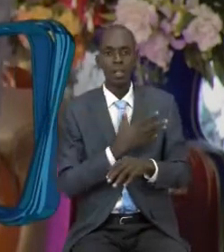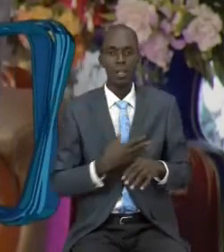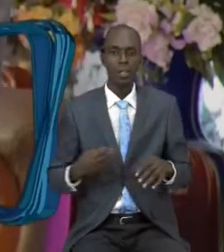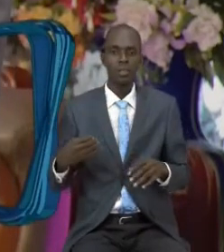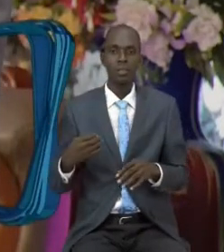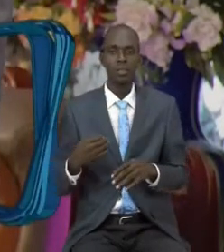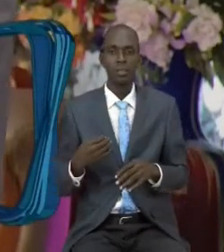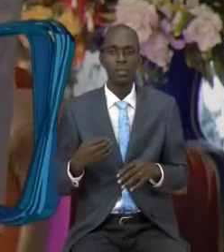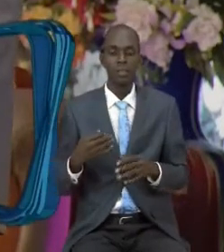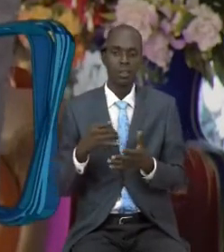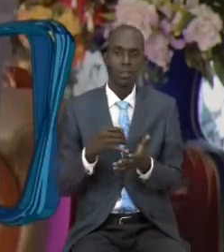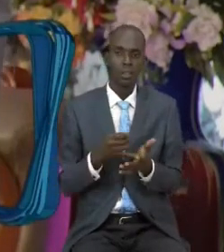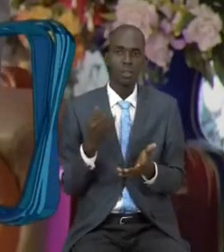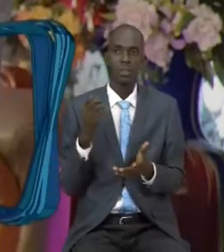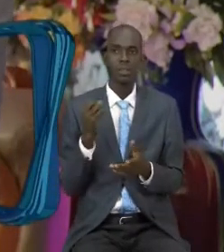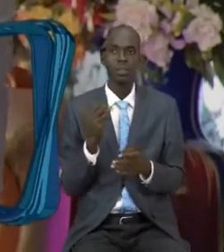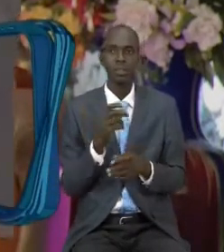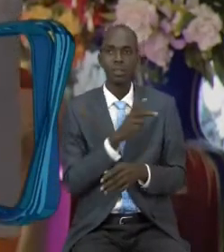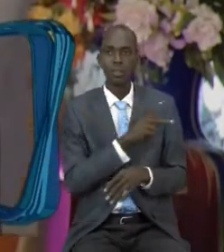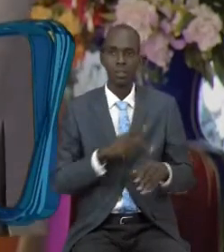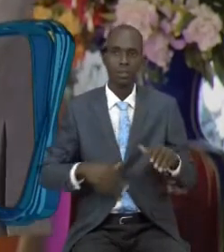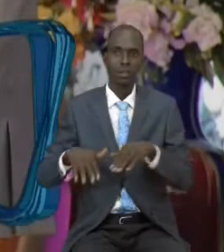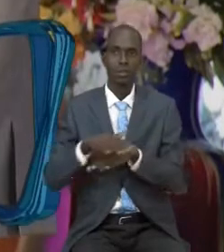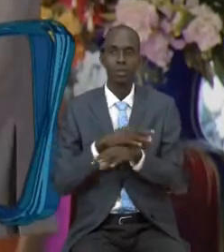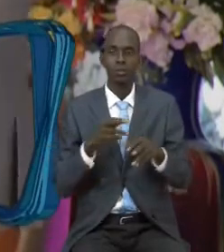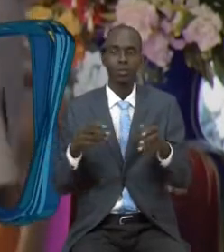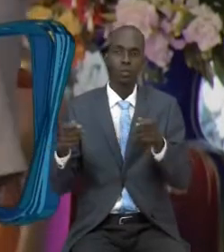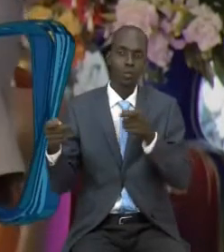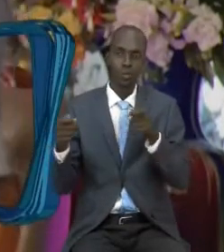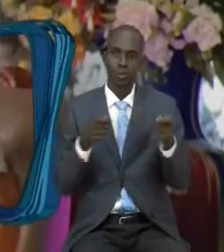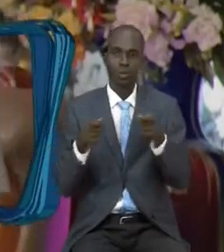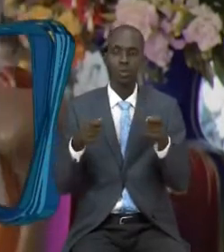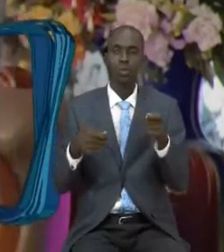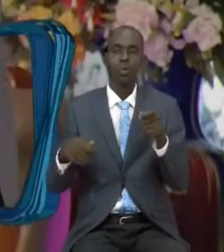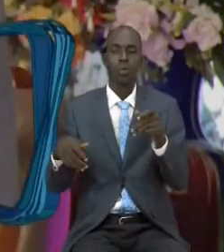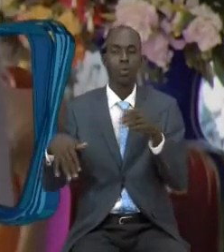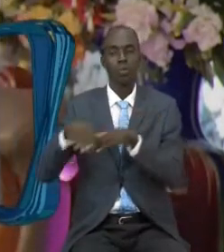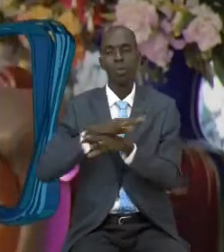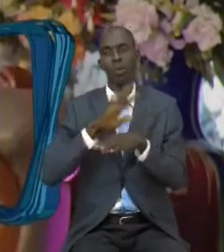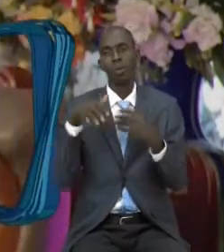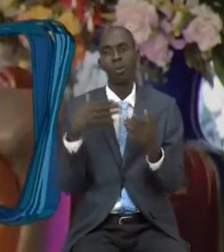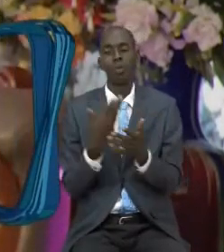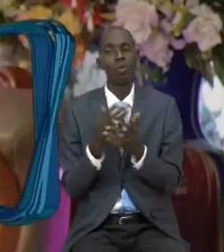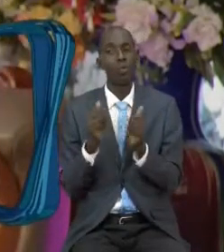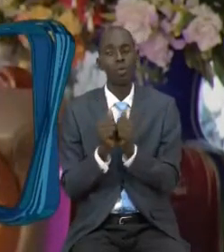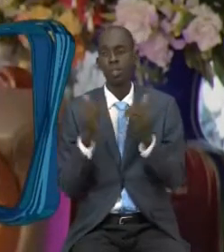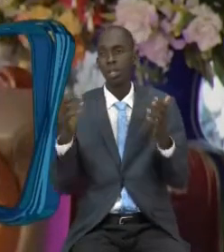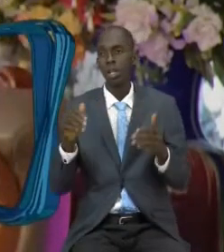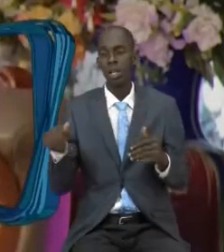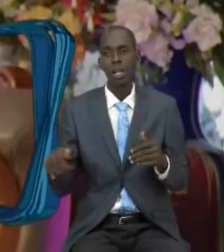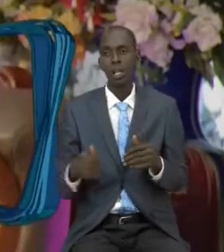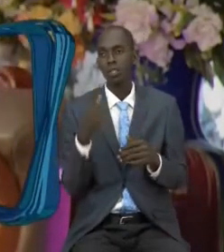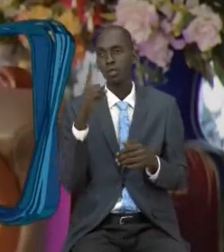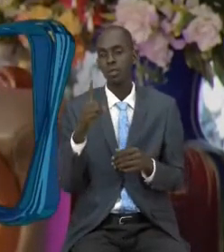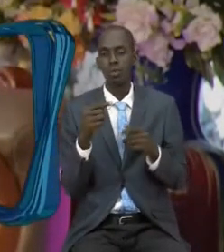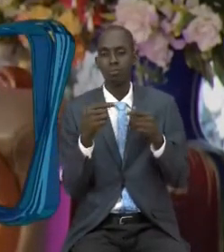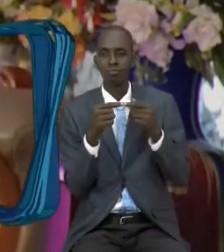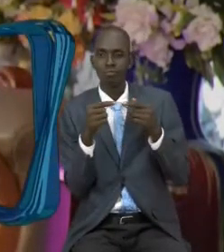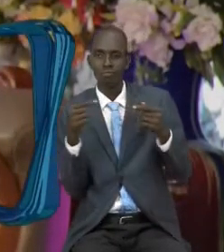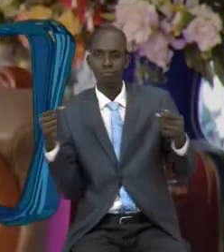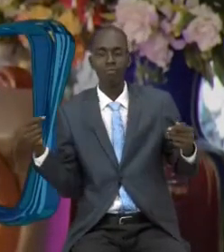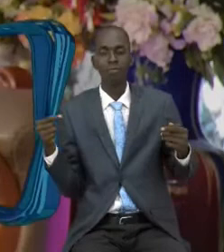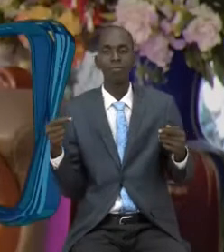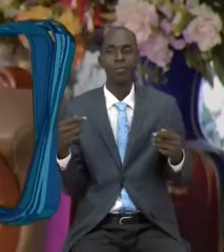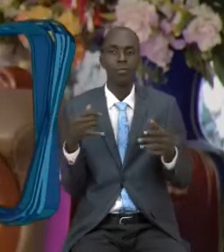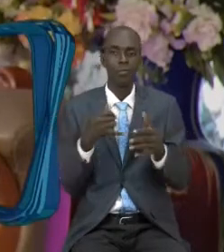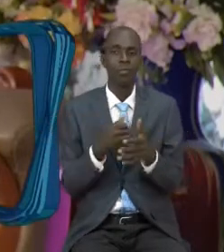kingdom ruleth over all, without any rival, without any